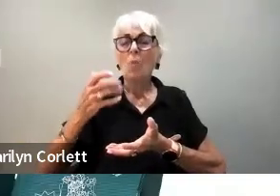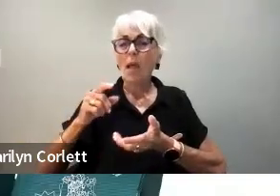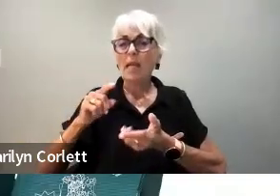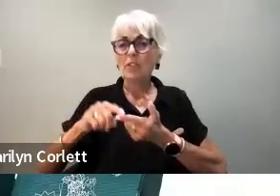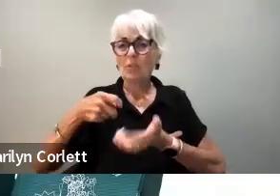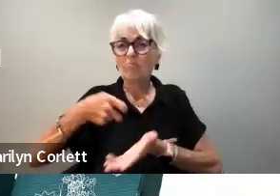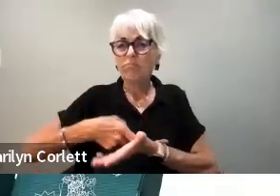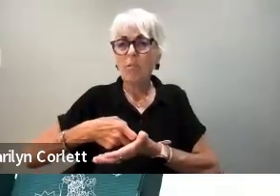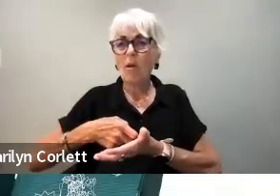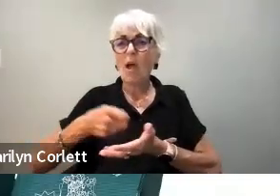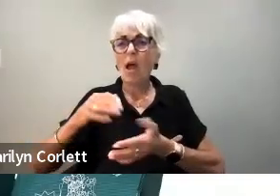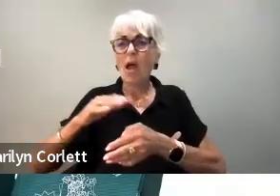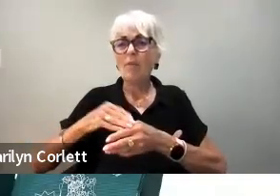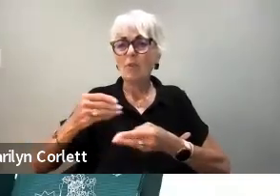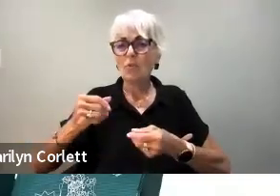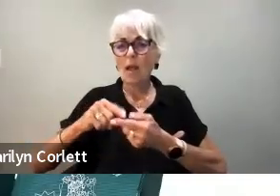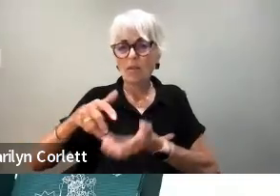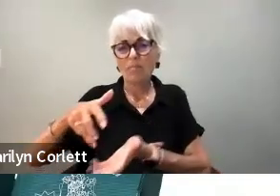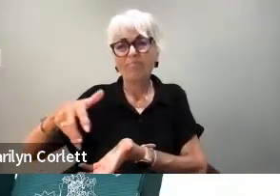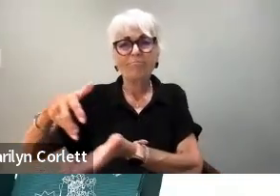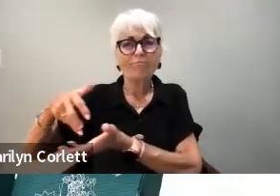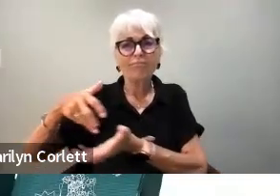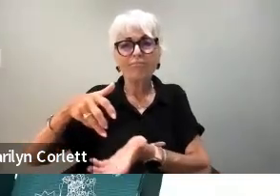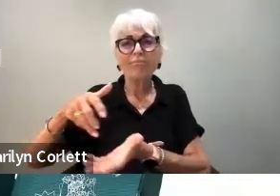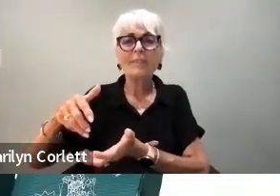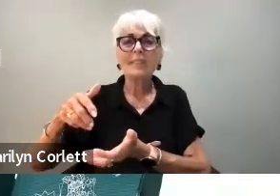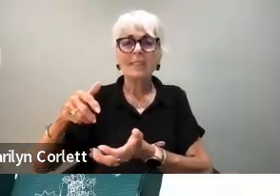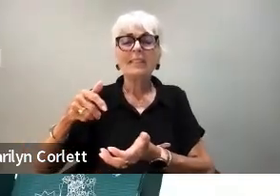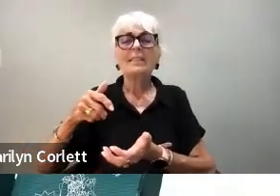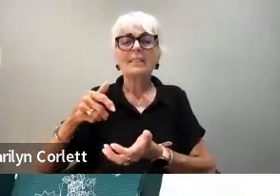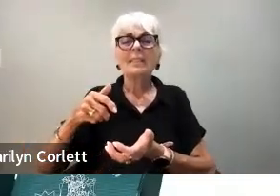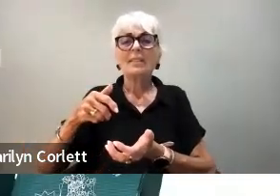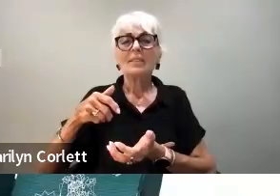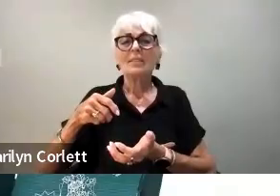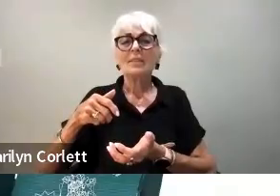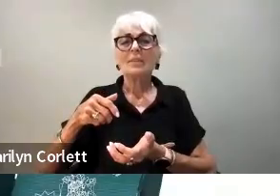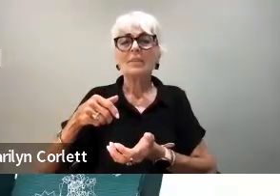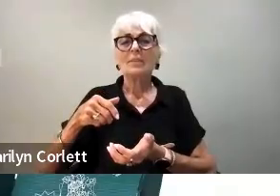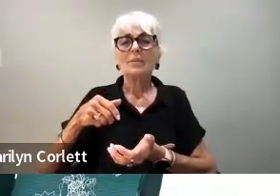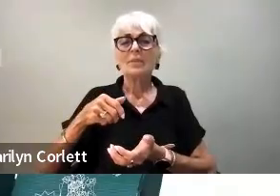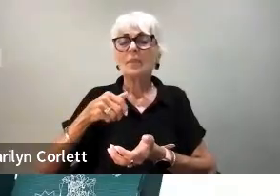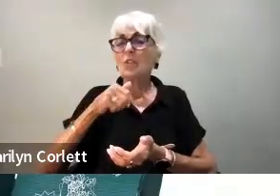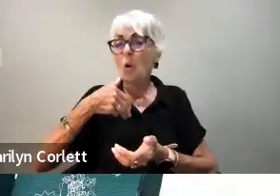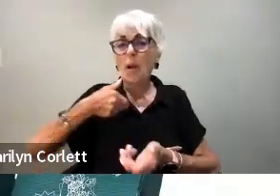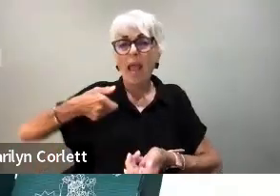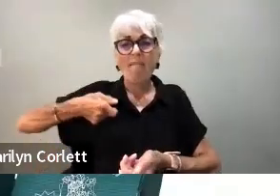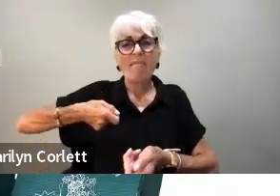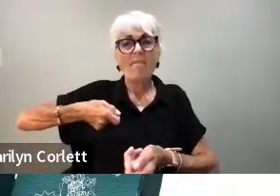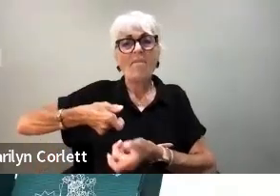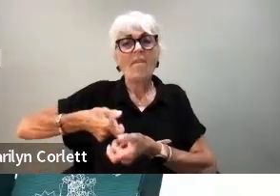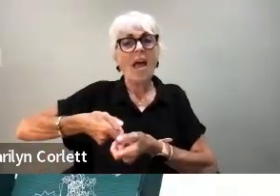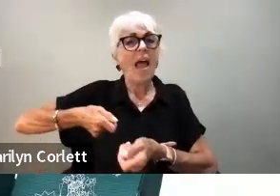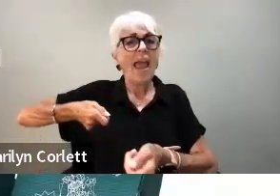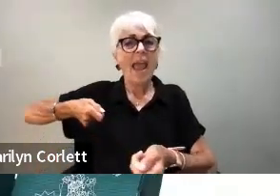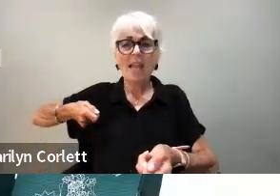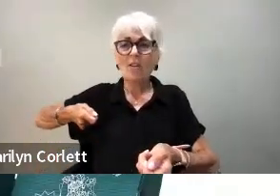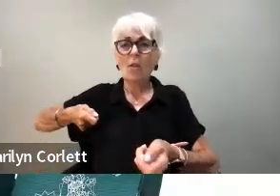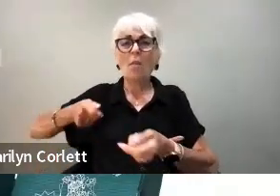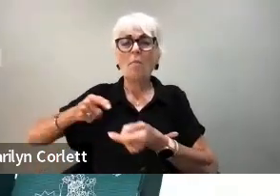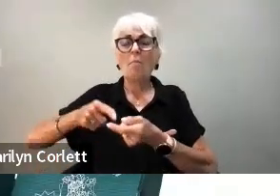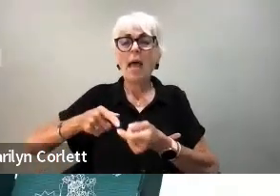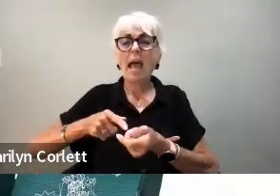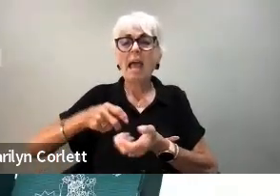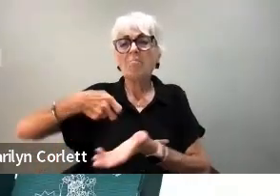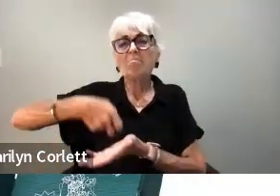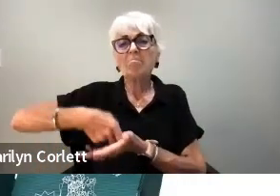those to help you out to, kind of rake up leaves so you don't have the long handle, you just use that. Or if you rake all of your leaves